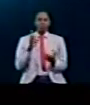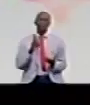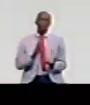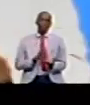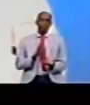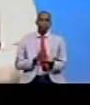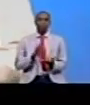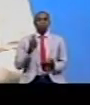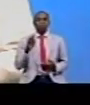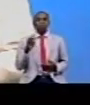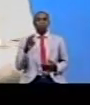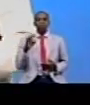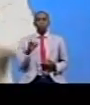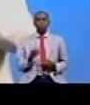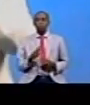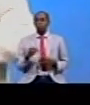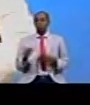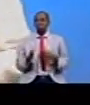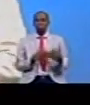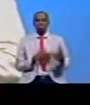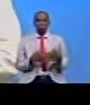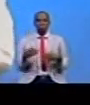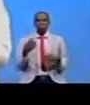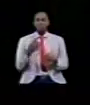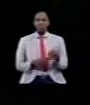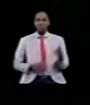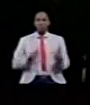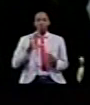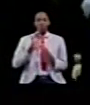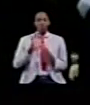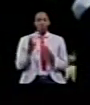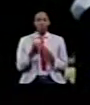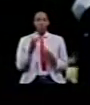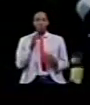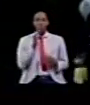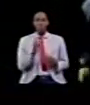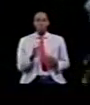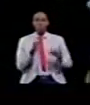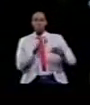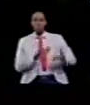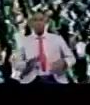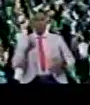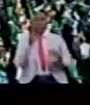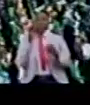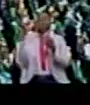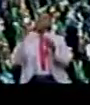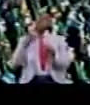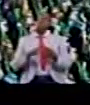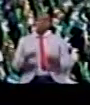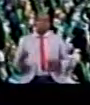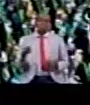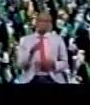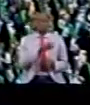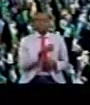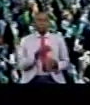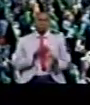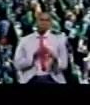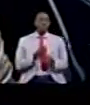other people, comparing the wife with this and that. Man, pray. Husband pray, this one pray, he will not pray.